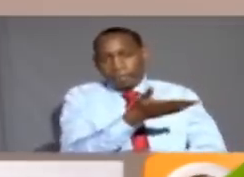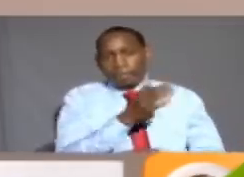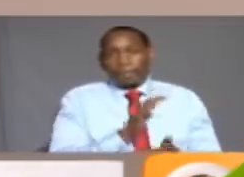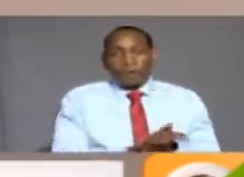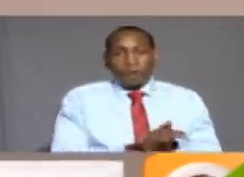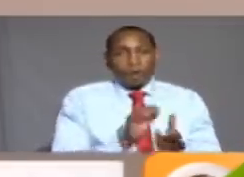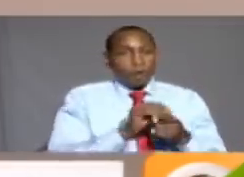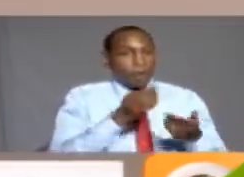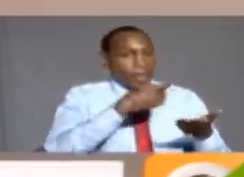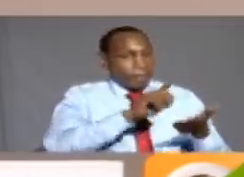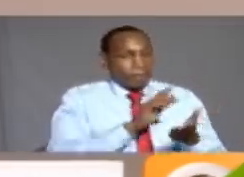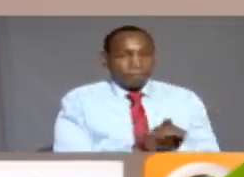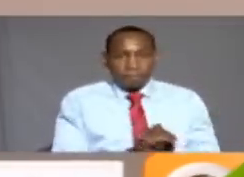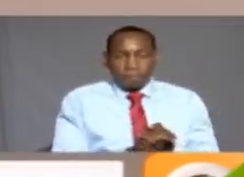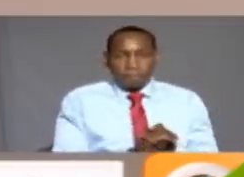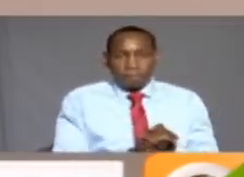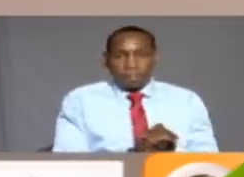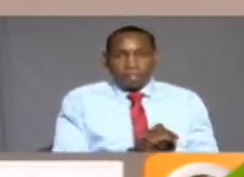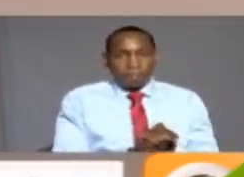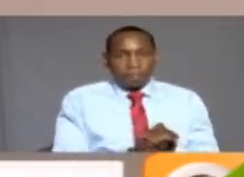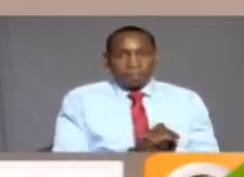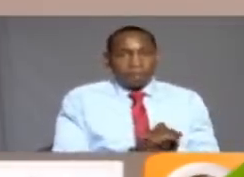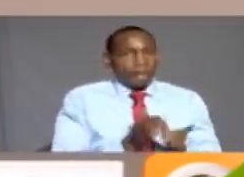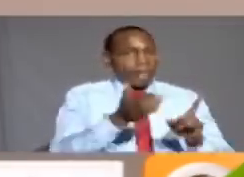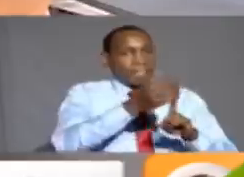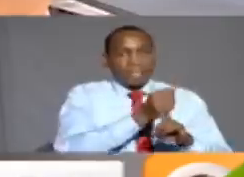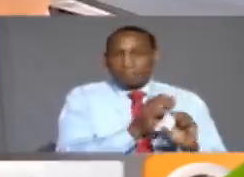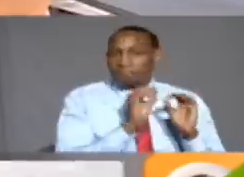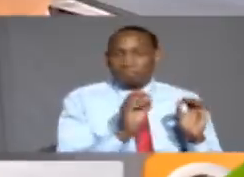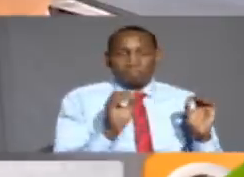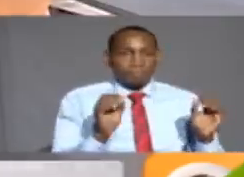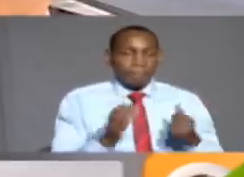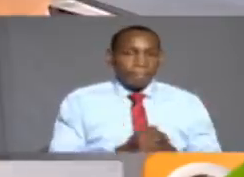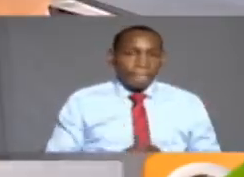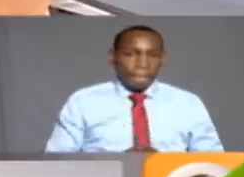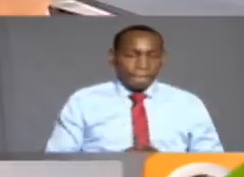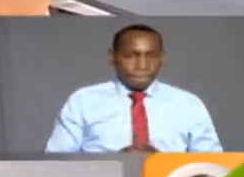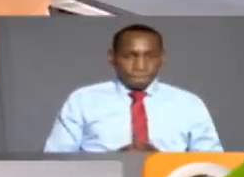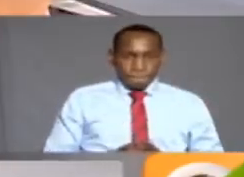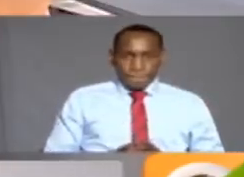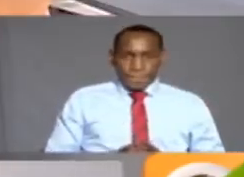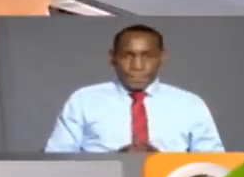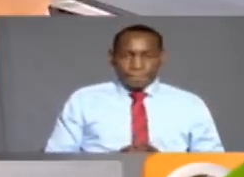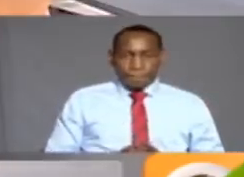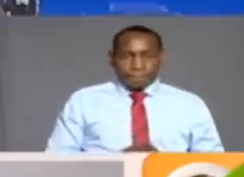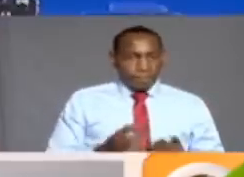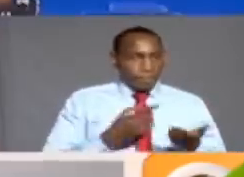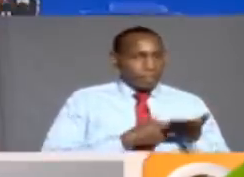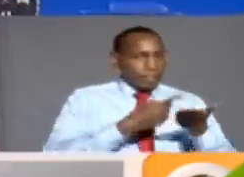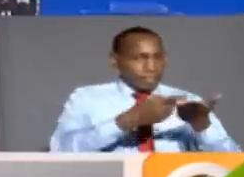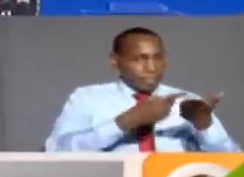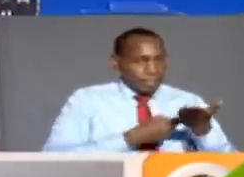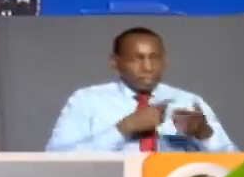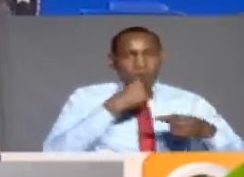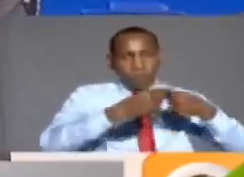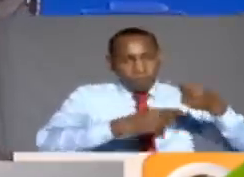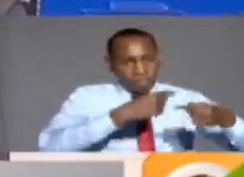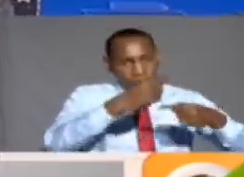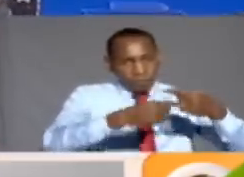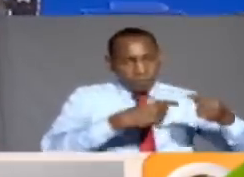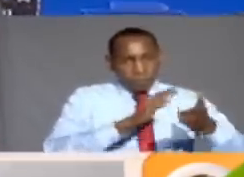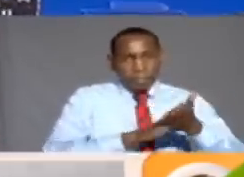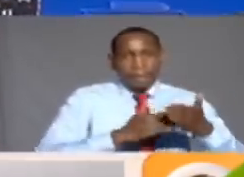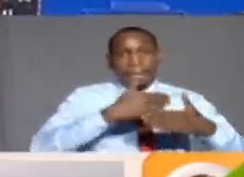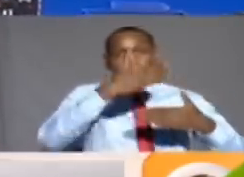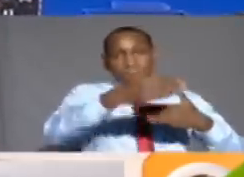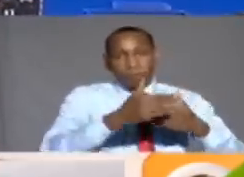blessings. I think you'll go nowhere. Okay, we'll have to leave it at that. And this is a discussion obviously that will go on in days